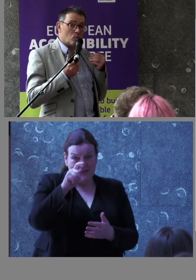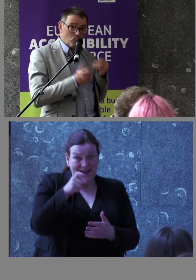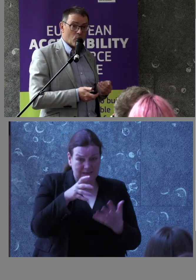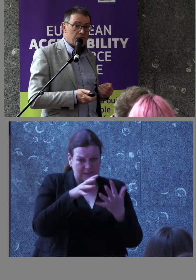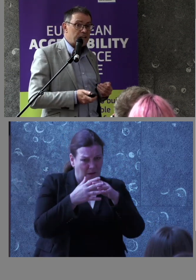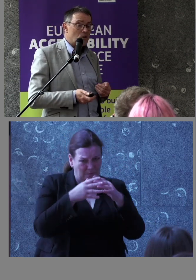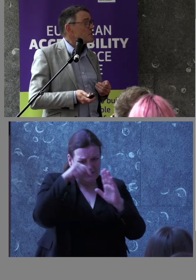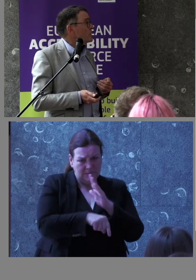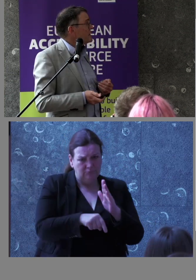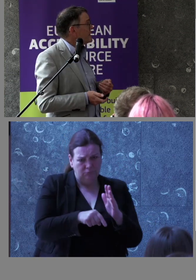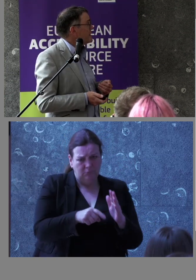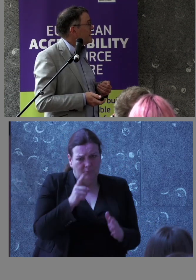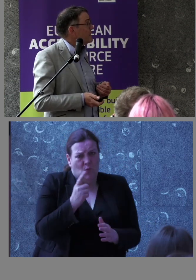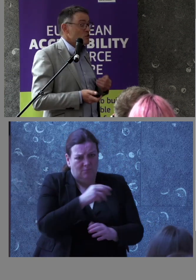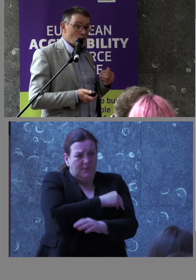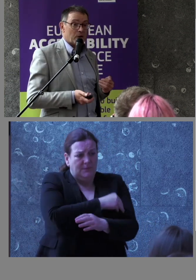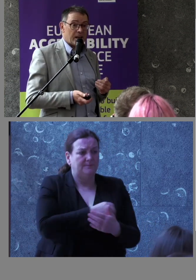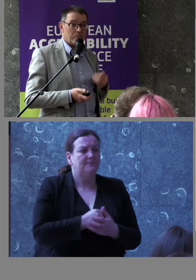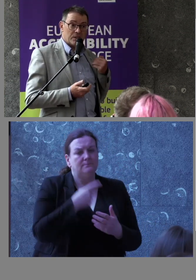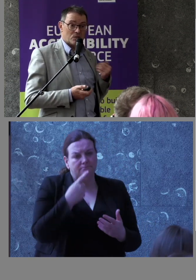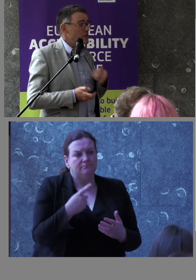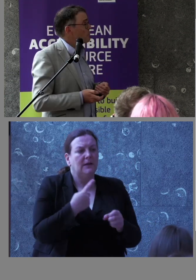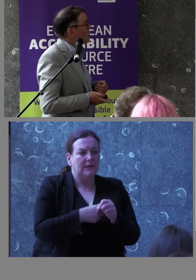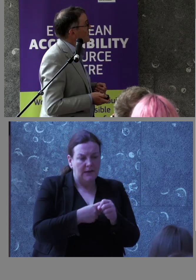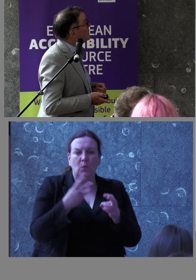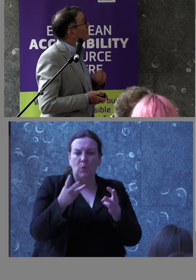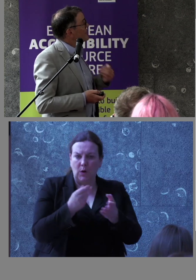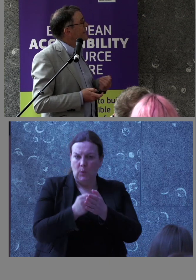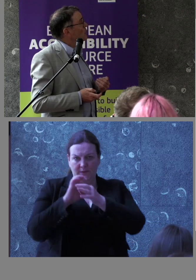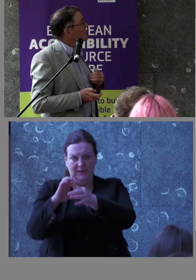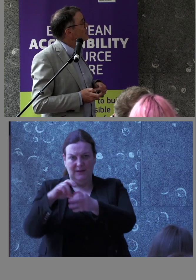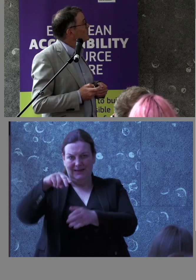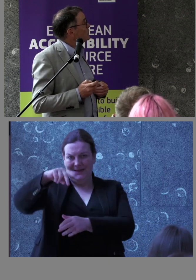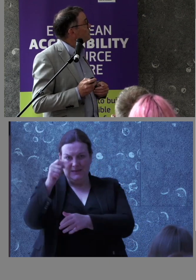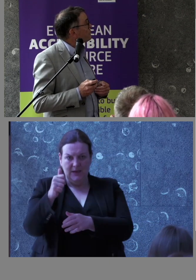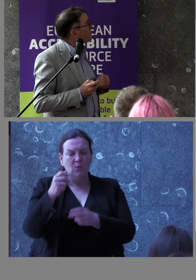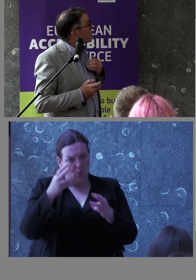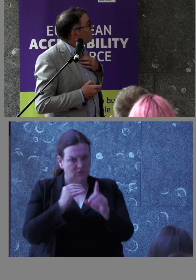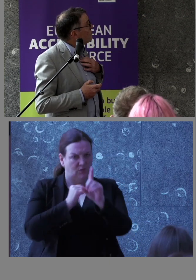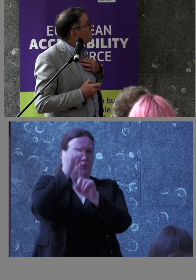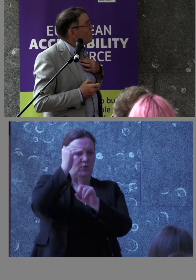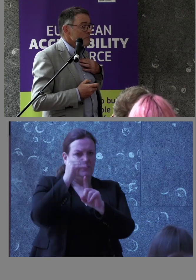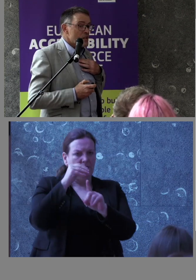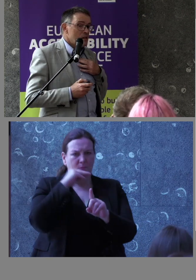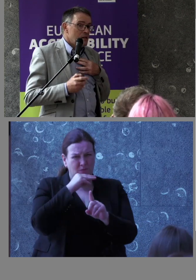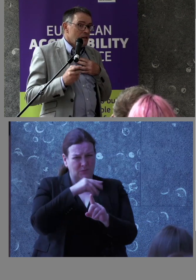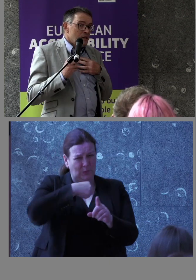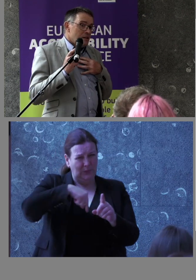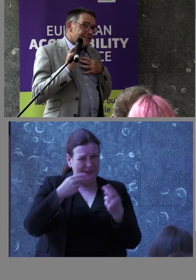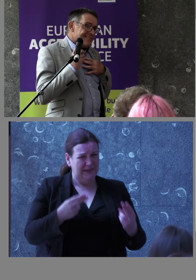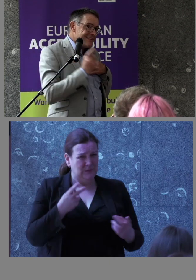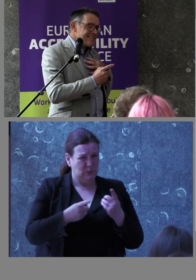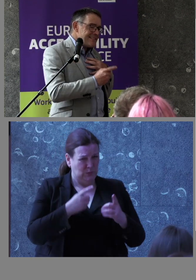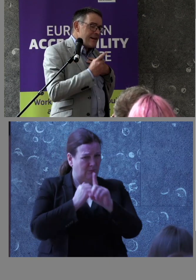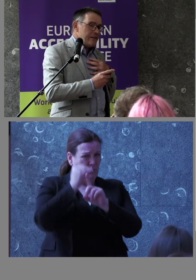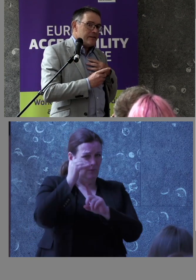audits as really, really useful, because we want to up our game, and we have to up our game. We've just completed the 2024 audit, and we're